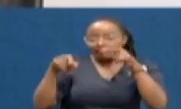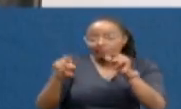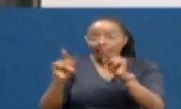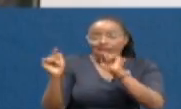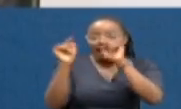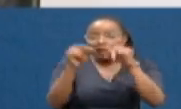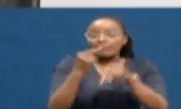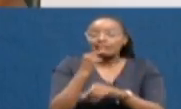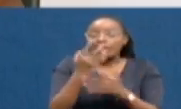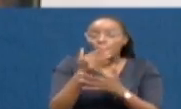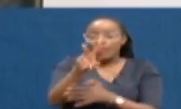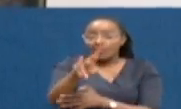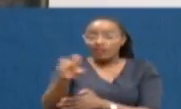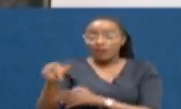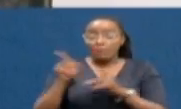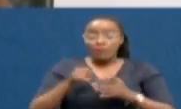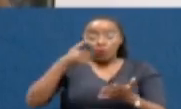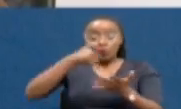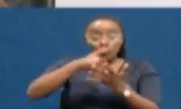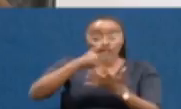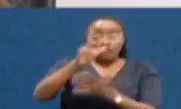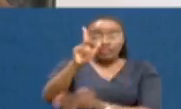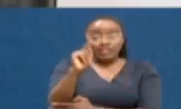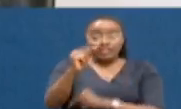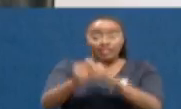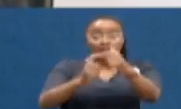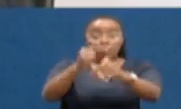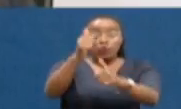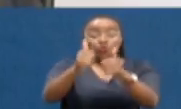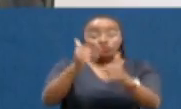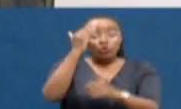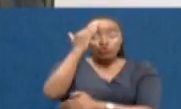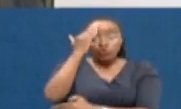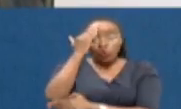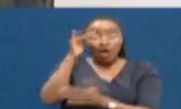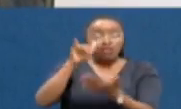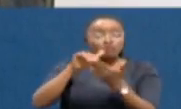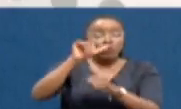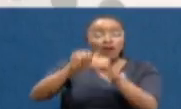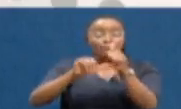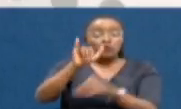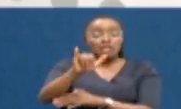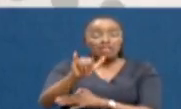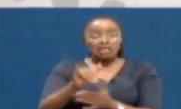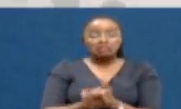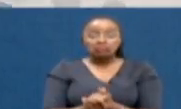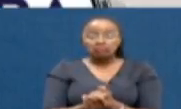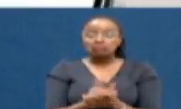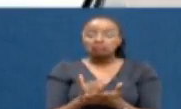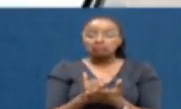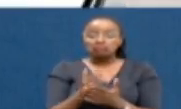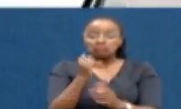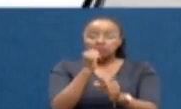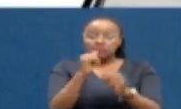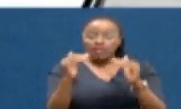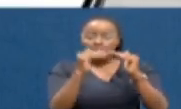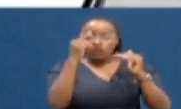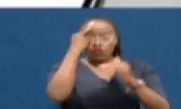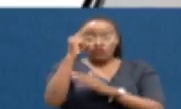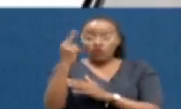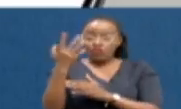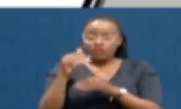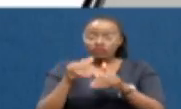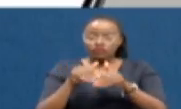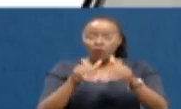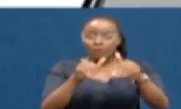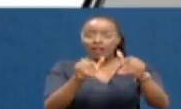because it is the people within the tendering process that know the most about it. In terms of level of compliance,